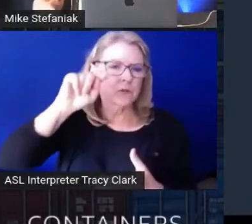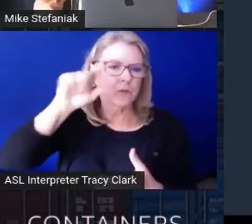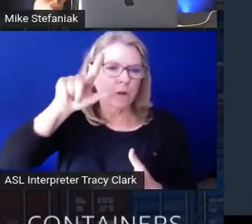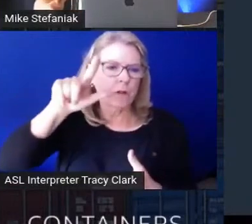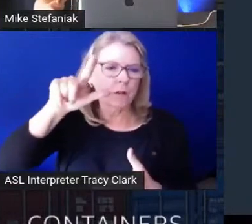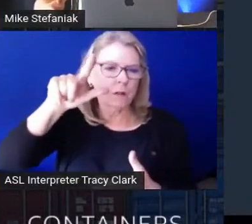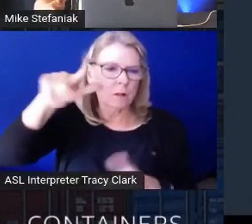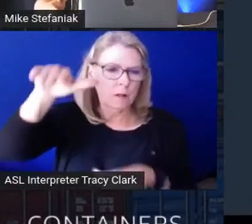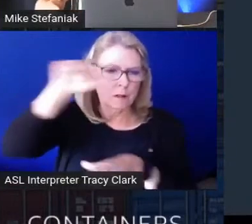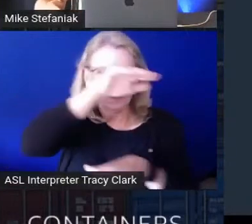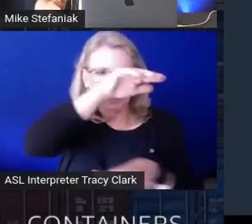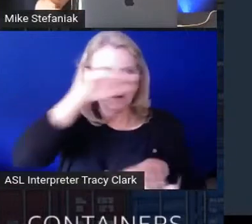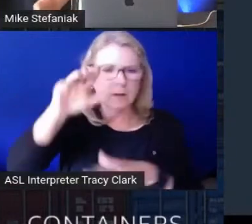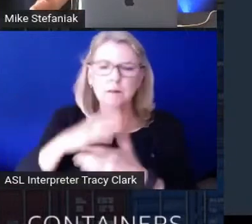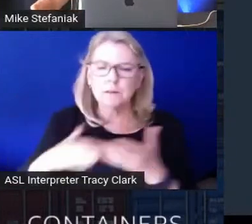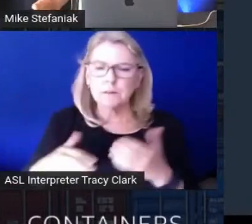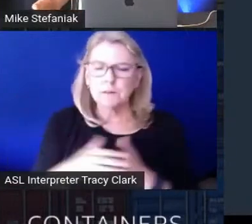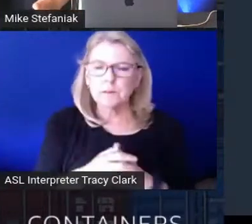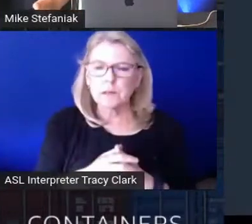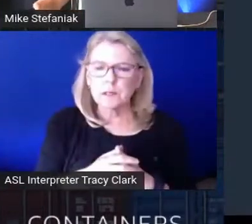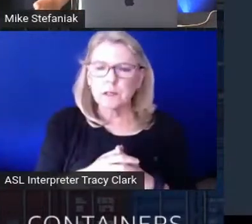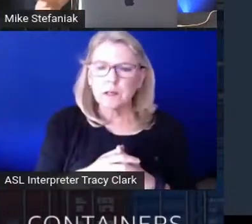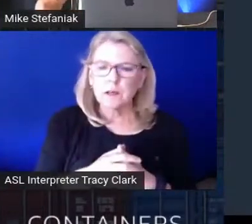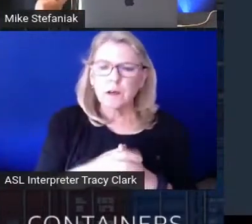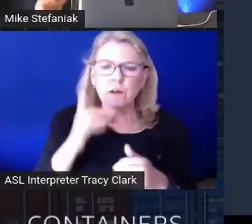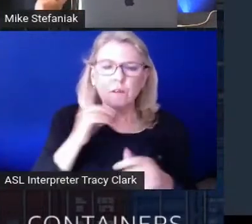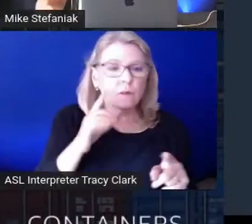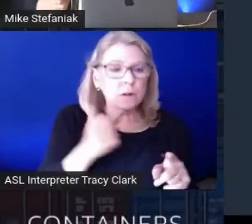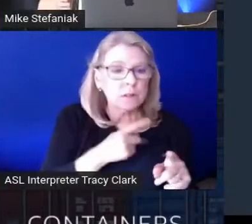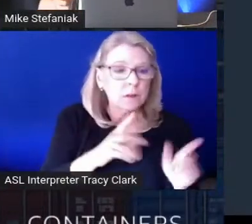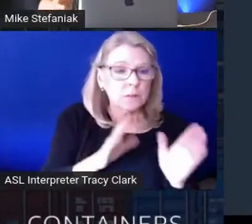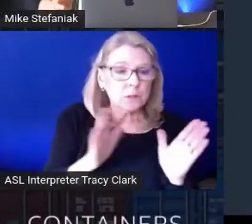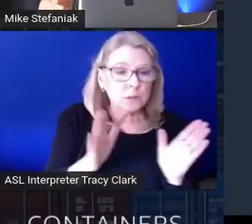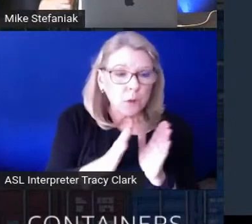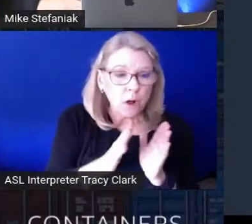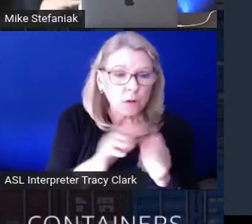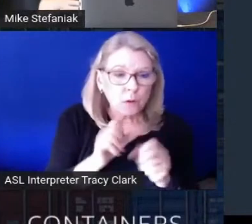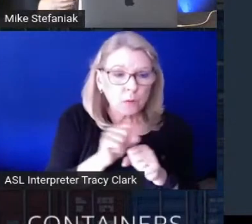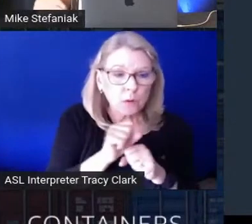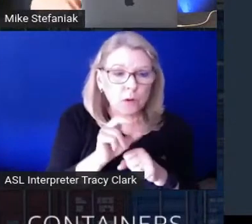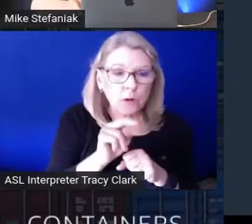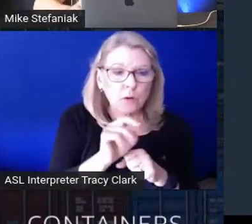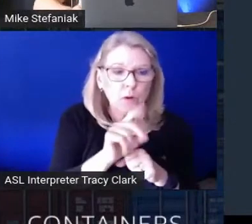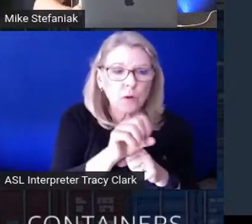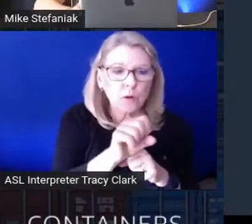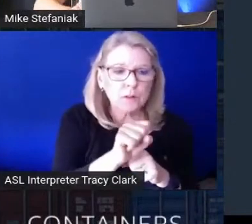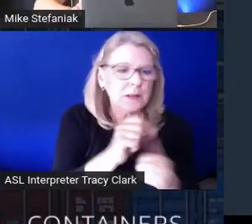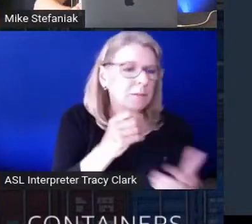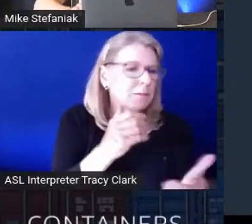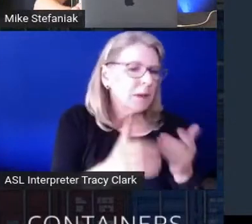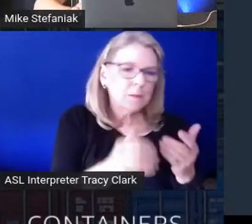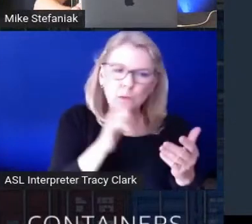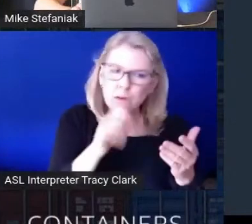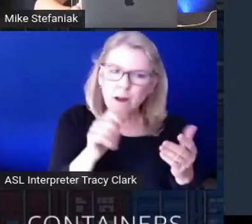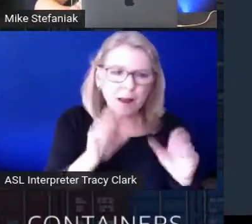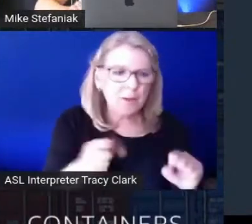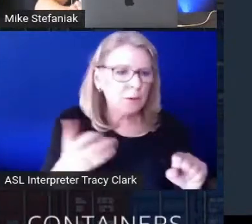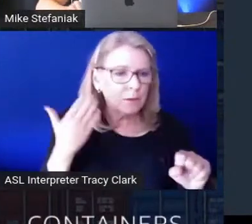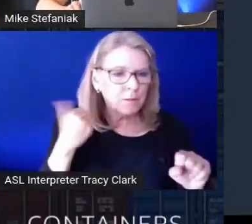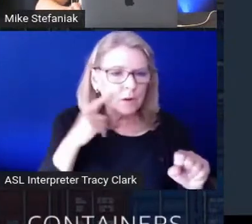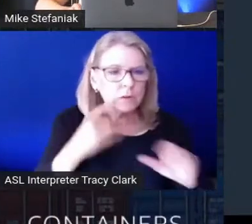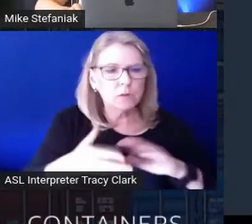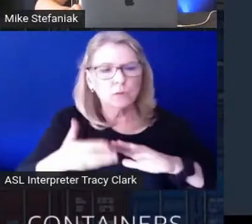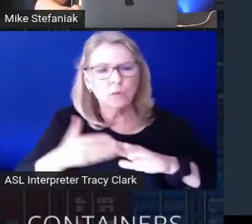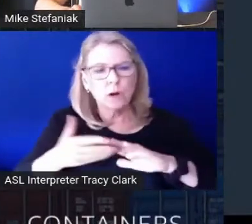the VPC works. And in some cases on smaller worker nodes, you may not have been able to run pods and fully utilize the resources.